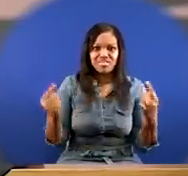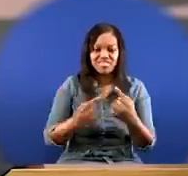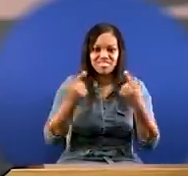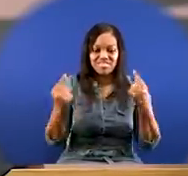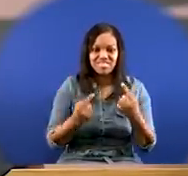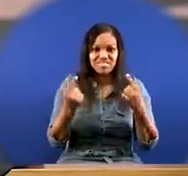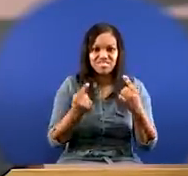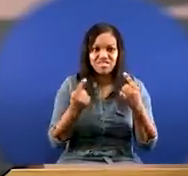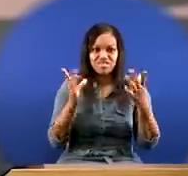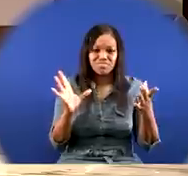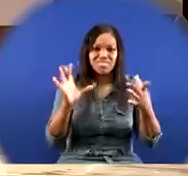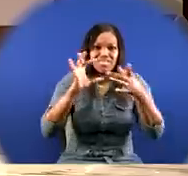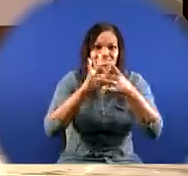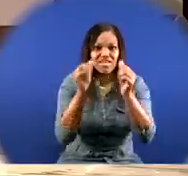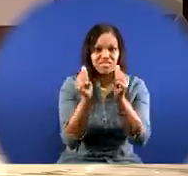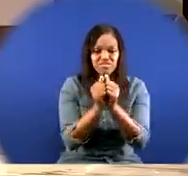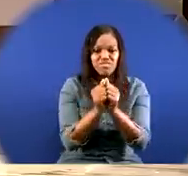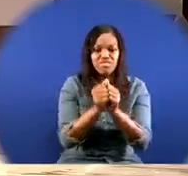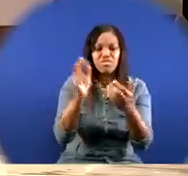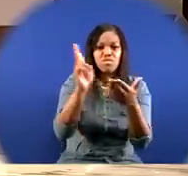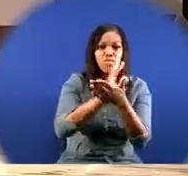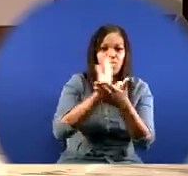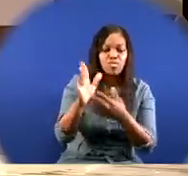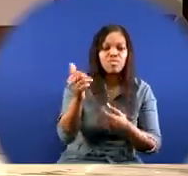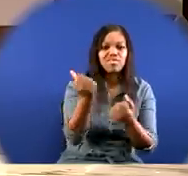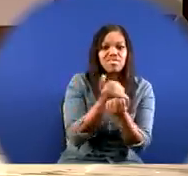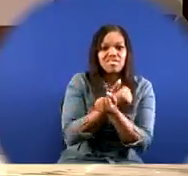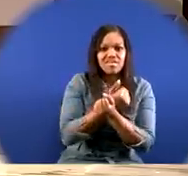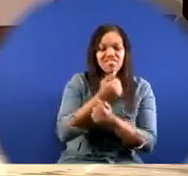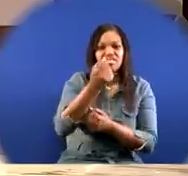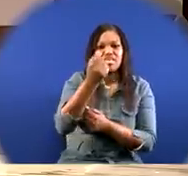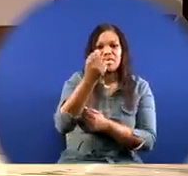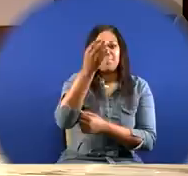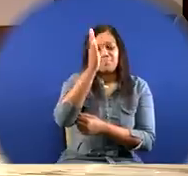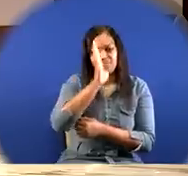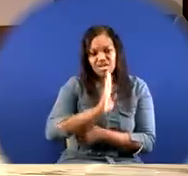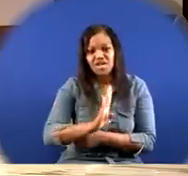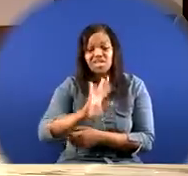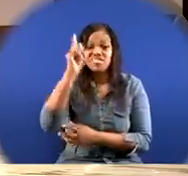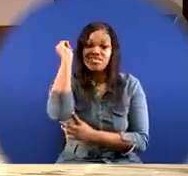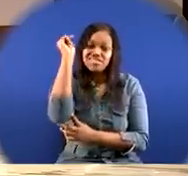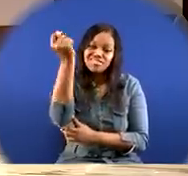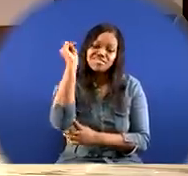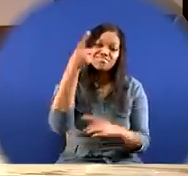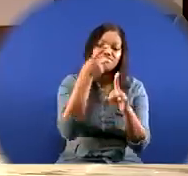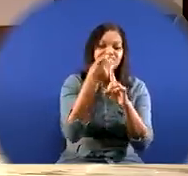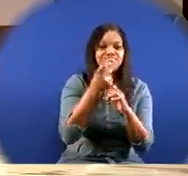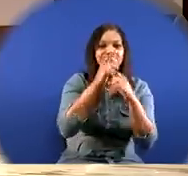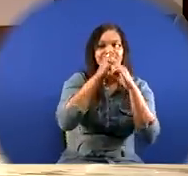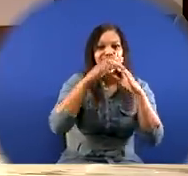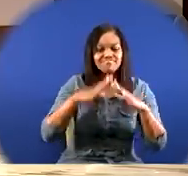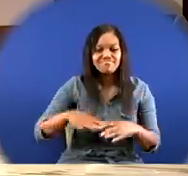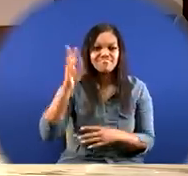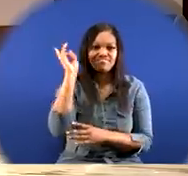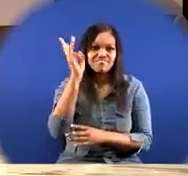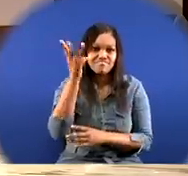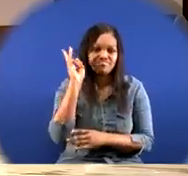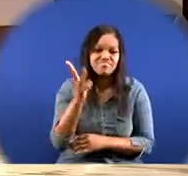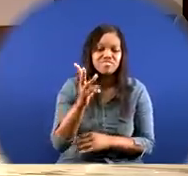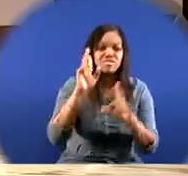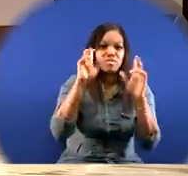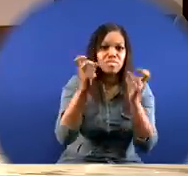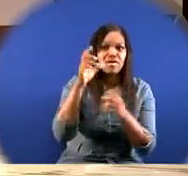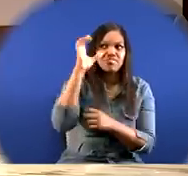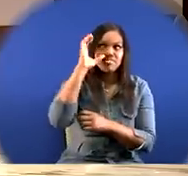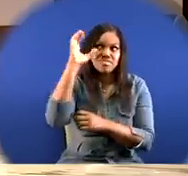and loving God. The testimony of the silent witness of the sun darkened in